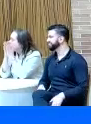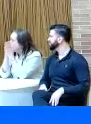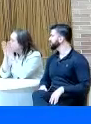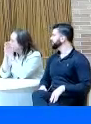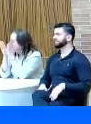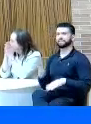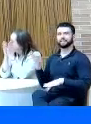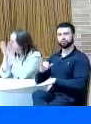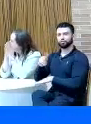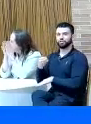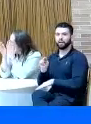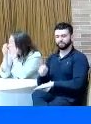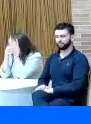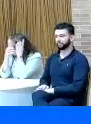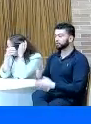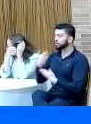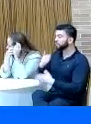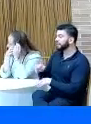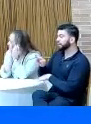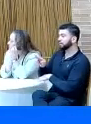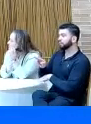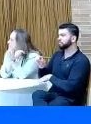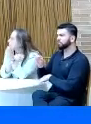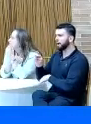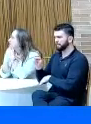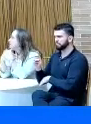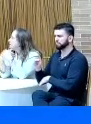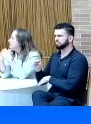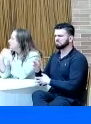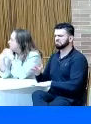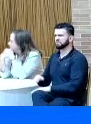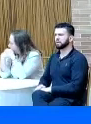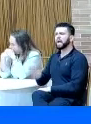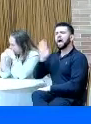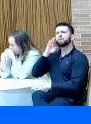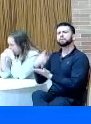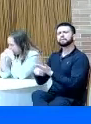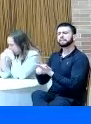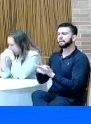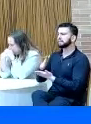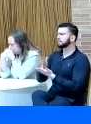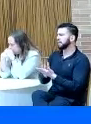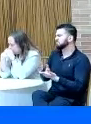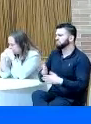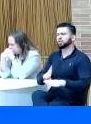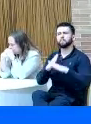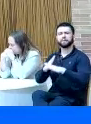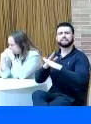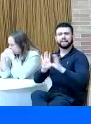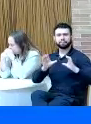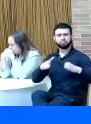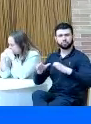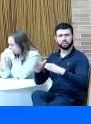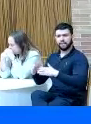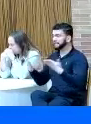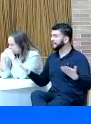John thanks everyone thank you Robin for the introduction there just going to talk about some of the protected classes uh that are uh in the